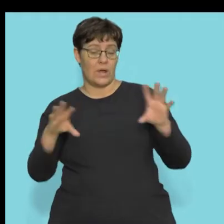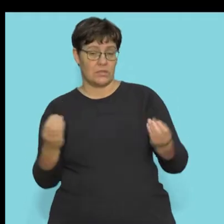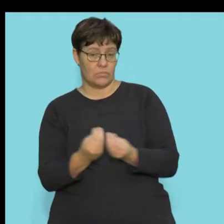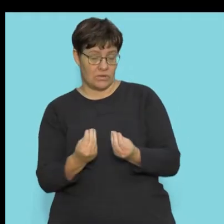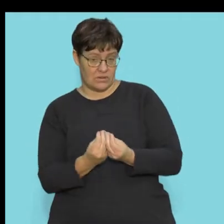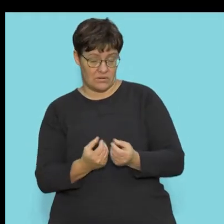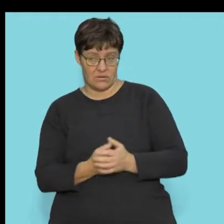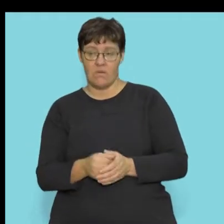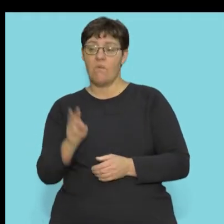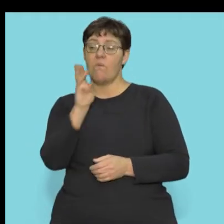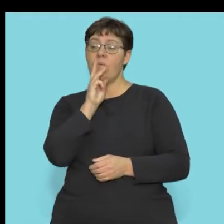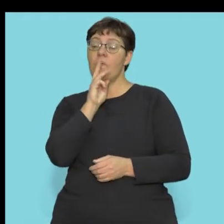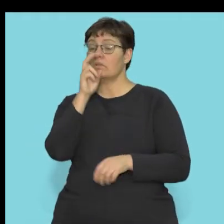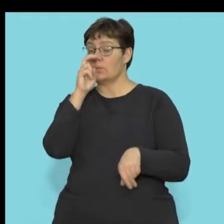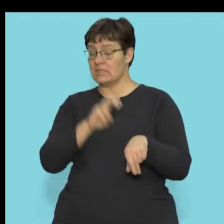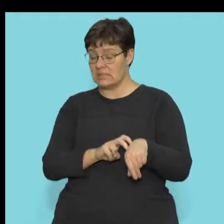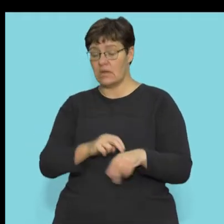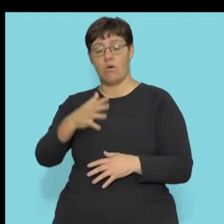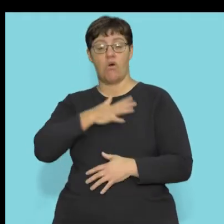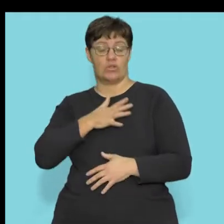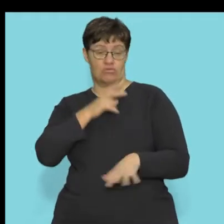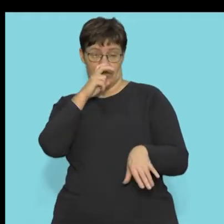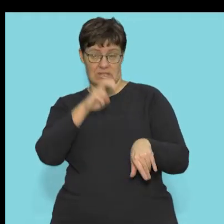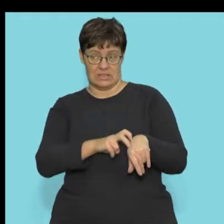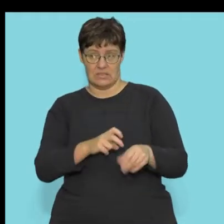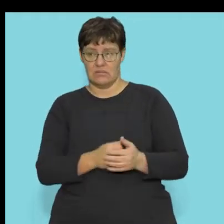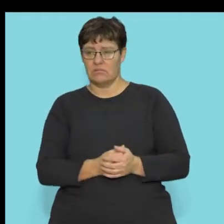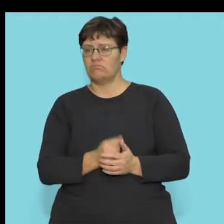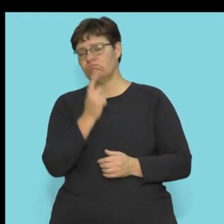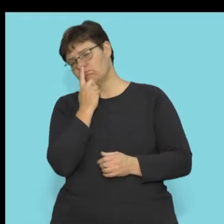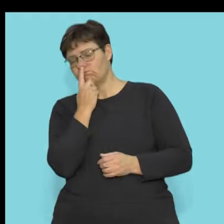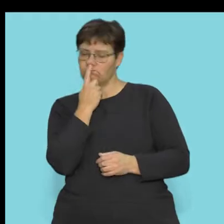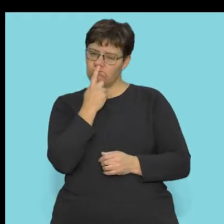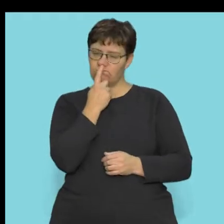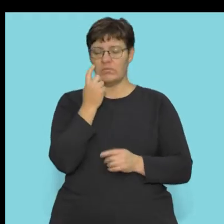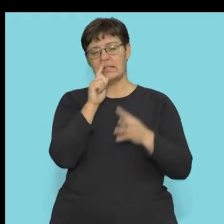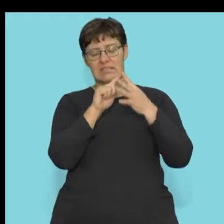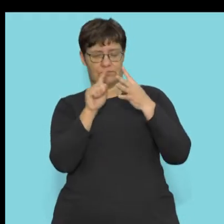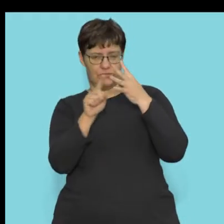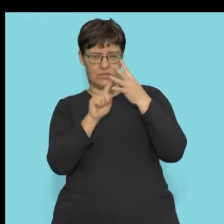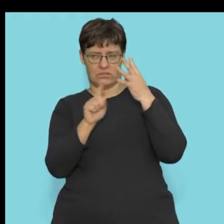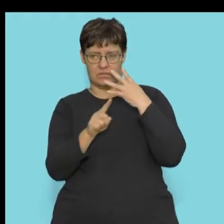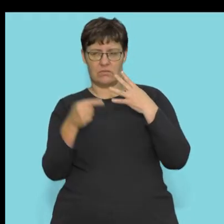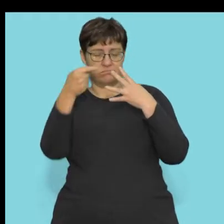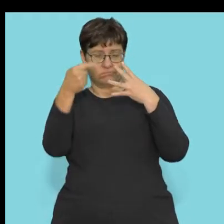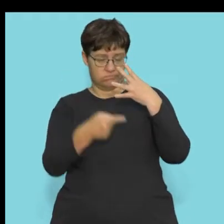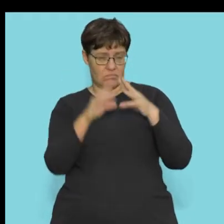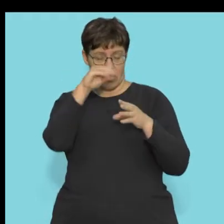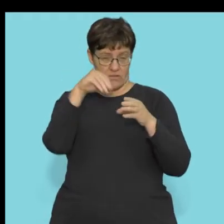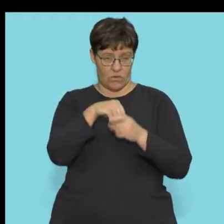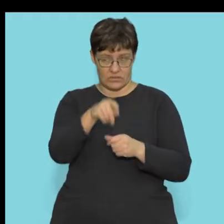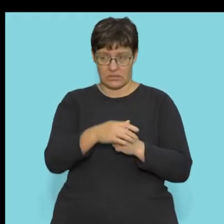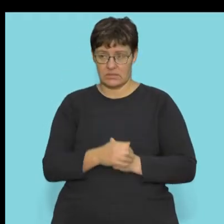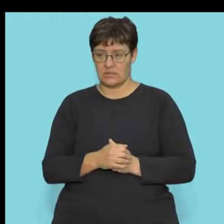product, water is needed, as well as oxygen. So we're looking at various different components involved in